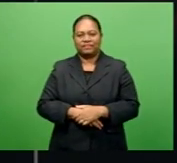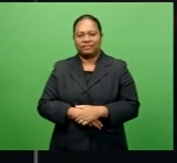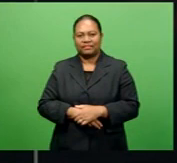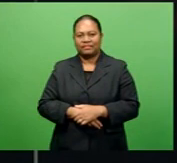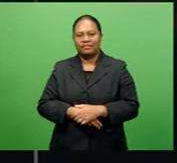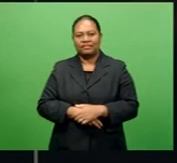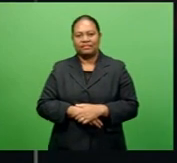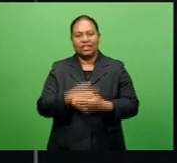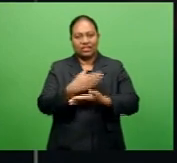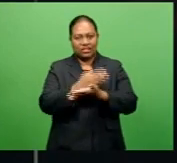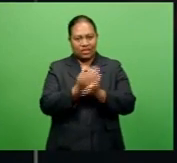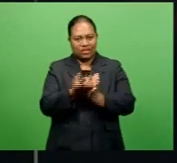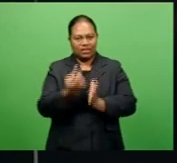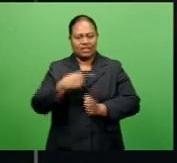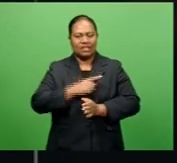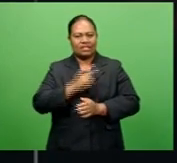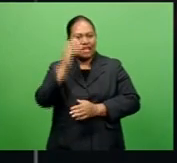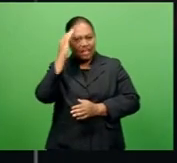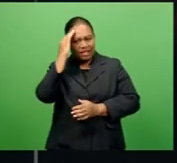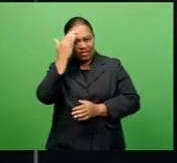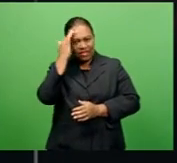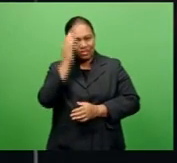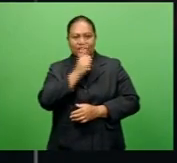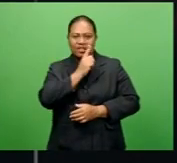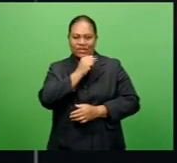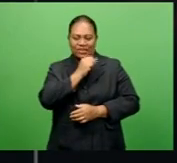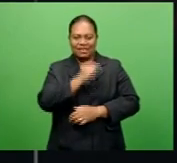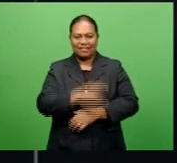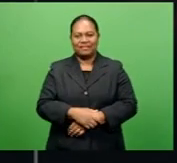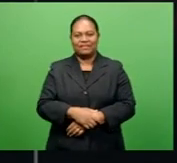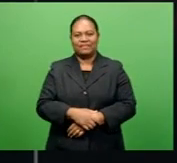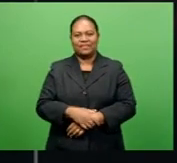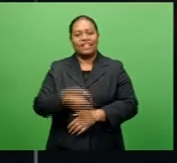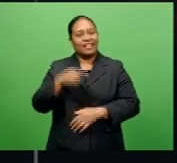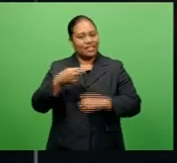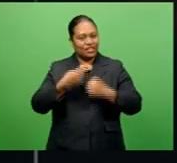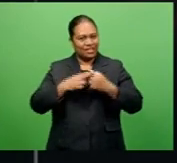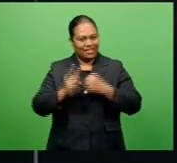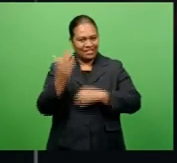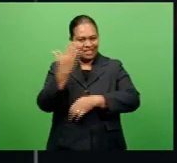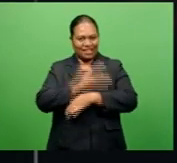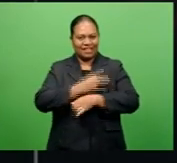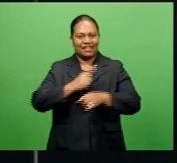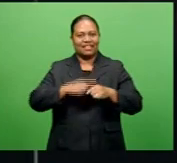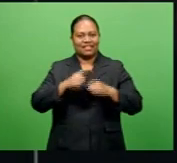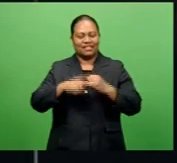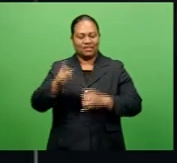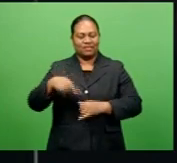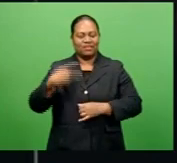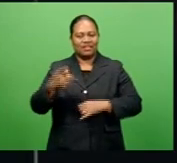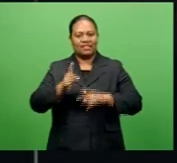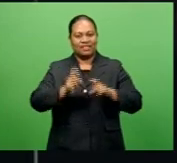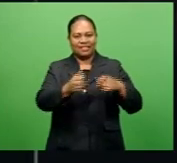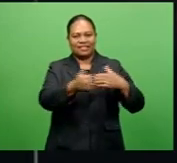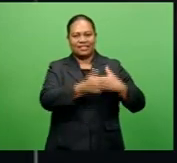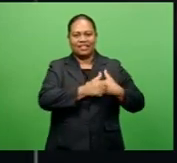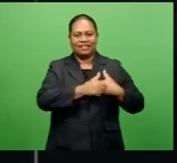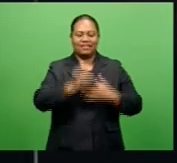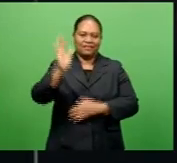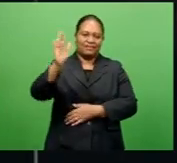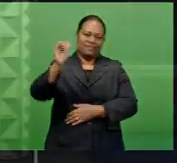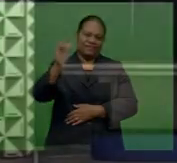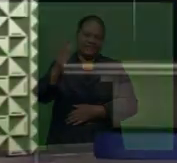fbcnews@fbc.com.fj, or share it with us via our Facebook and Twitter accounts. That's your news for tonight. Until tomorrow, stay safe and